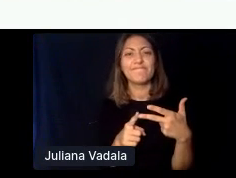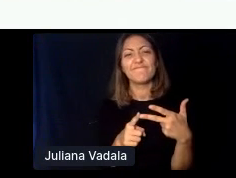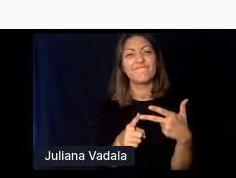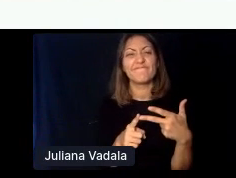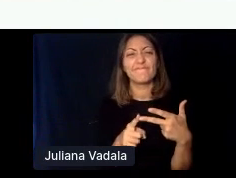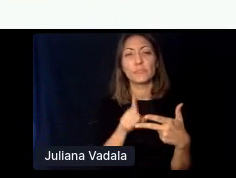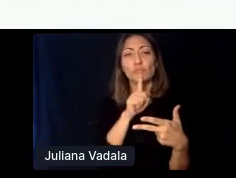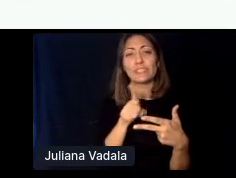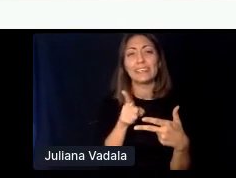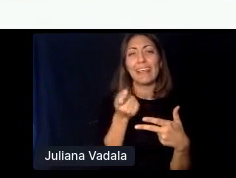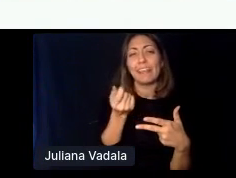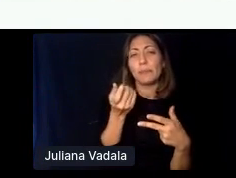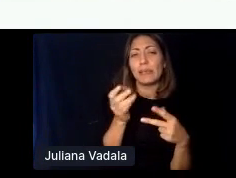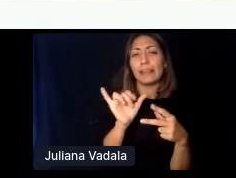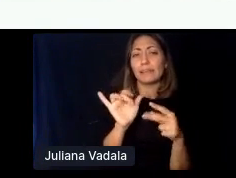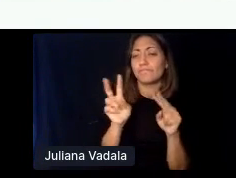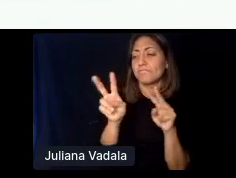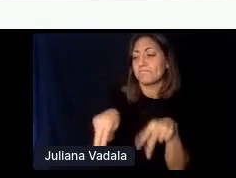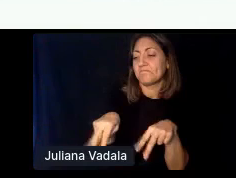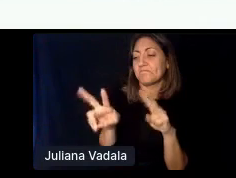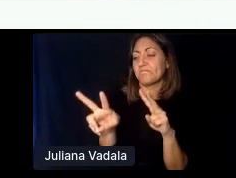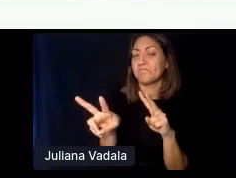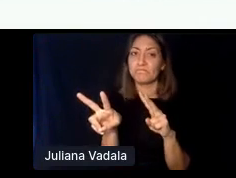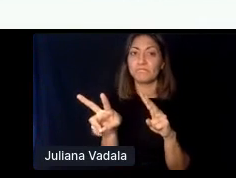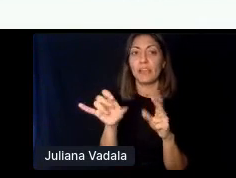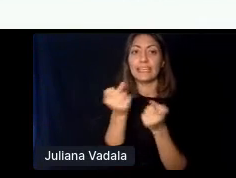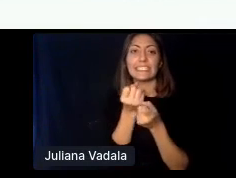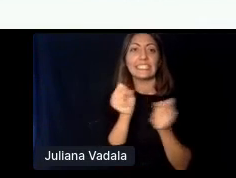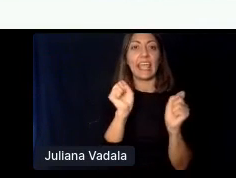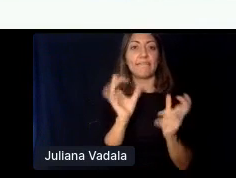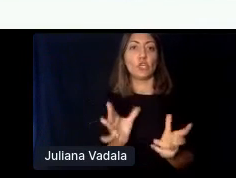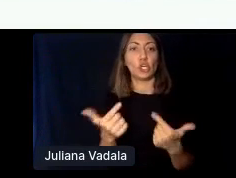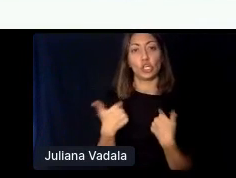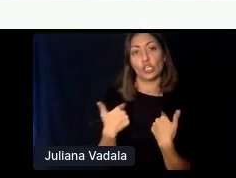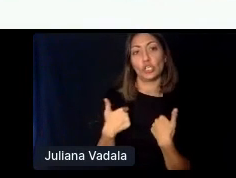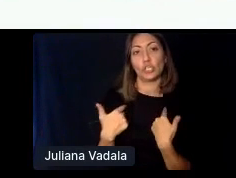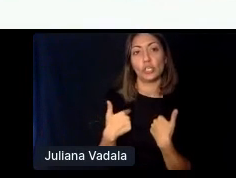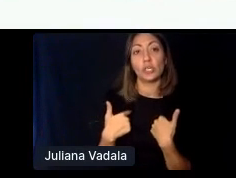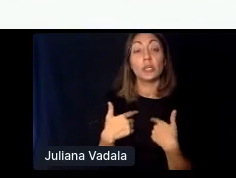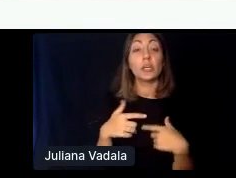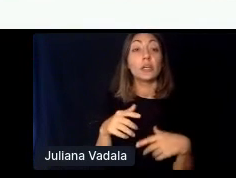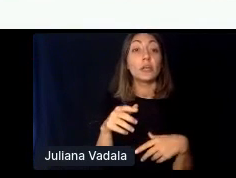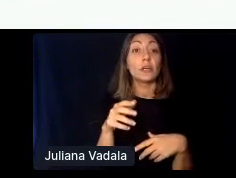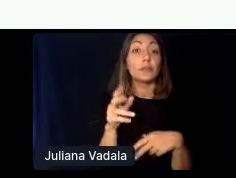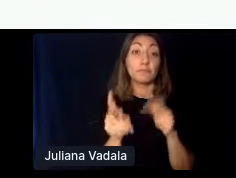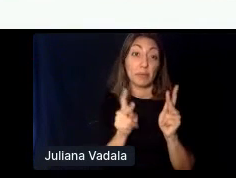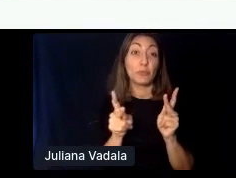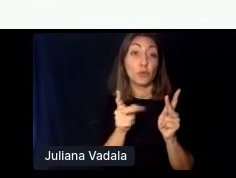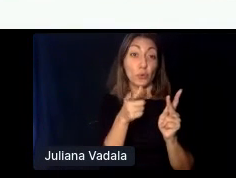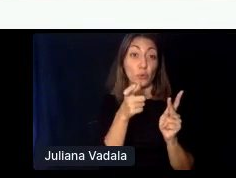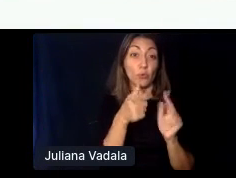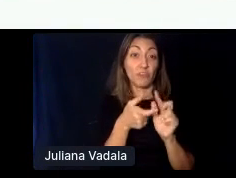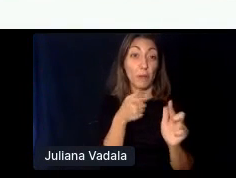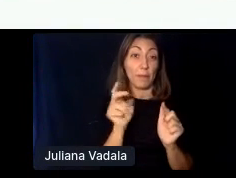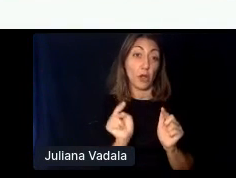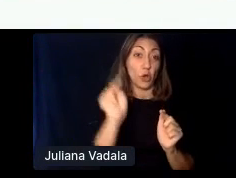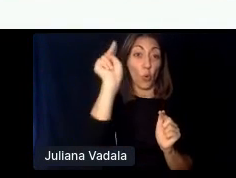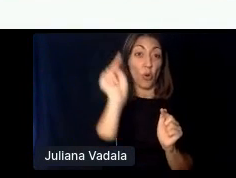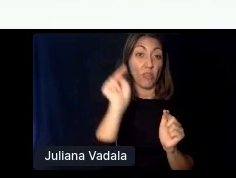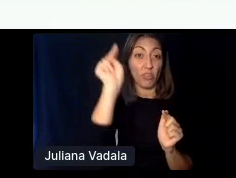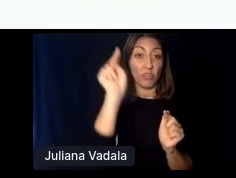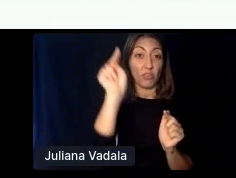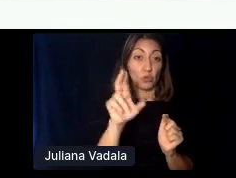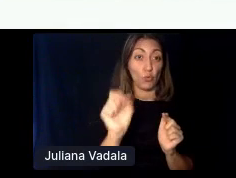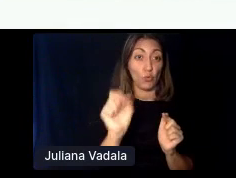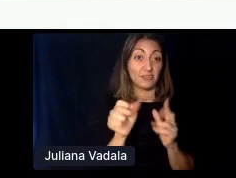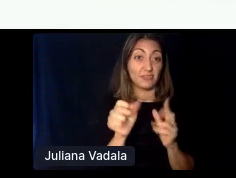maybe a bit of savior mentality. People from the northern US or from coastal cities or other particular areas of